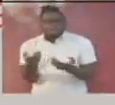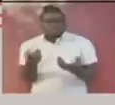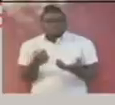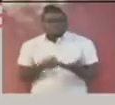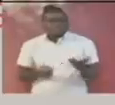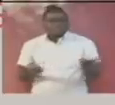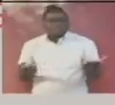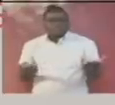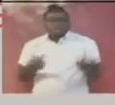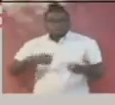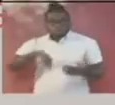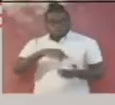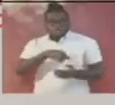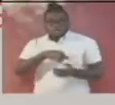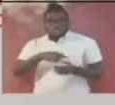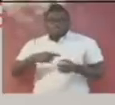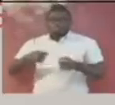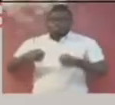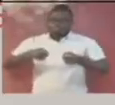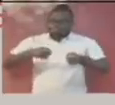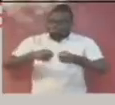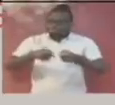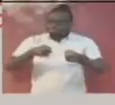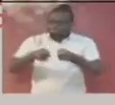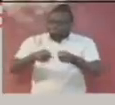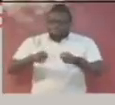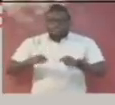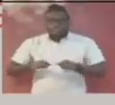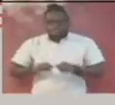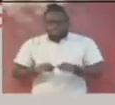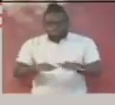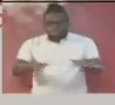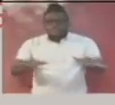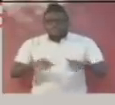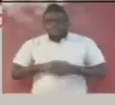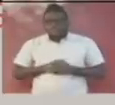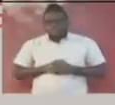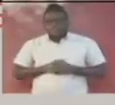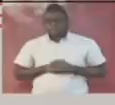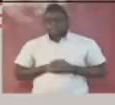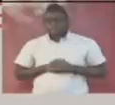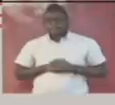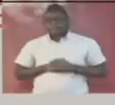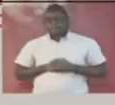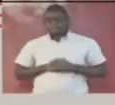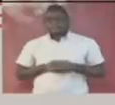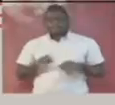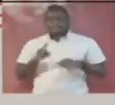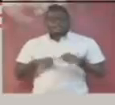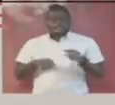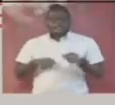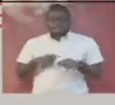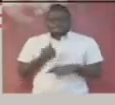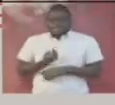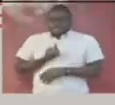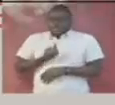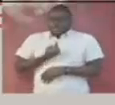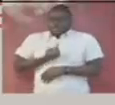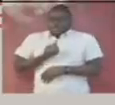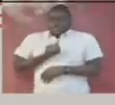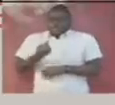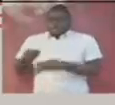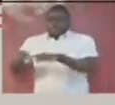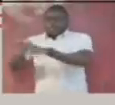How do we do that? You can't do that with the public health measures, borders being closed. That is